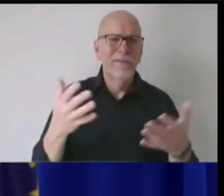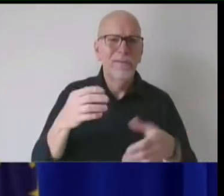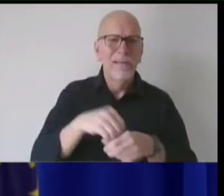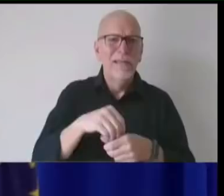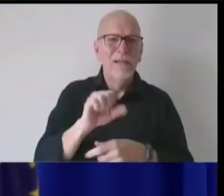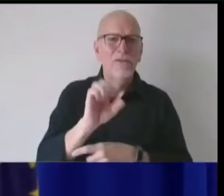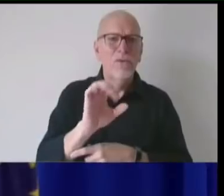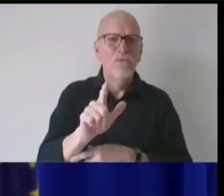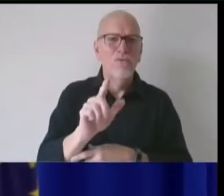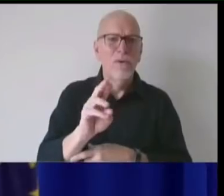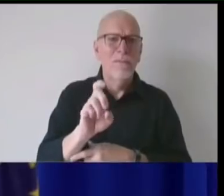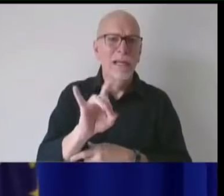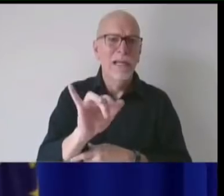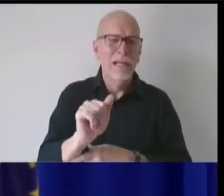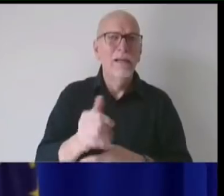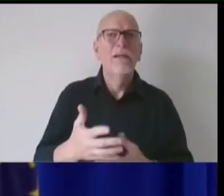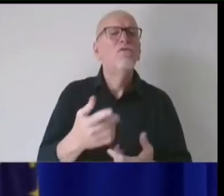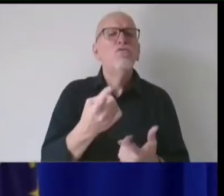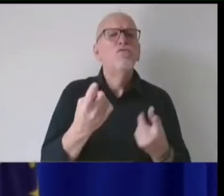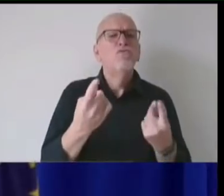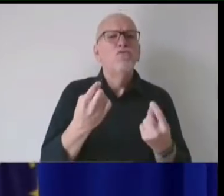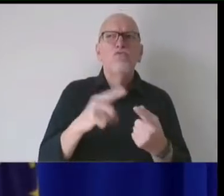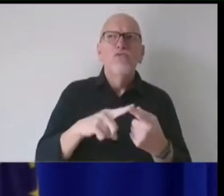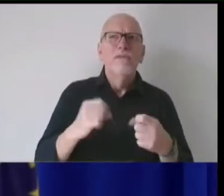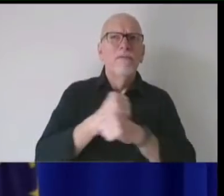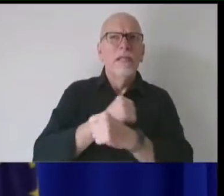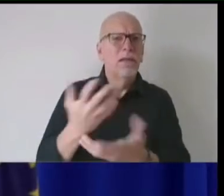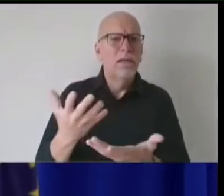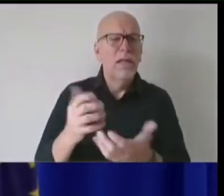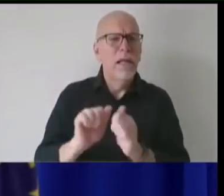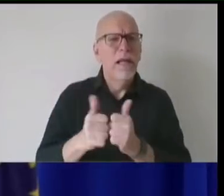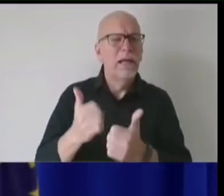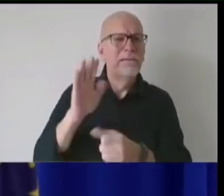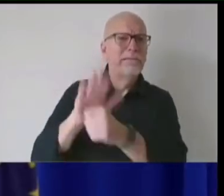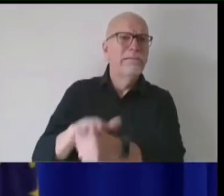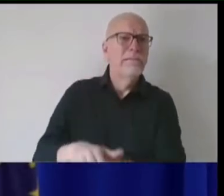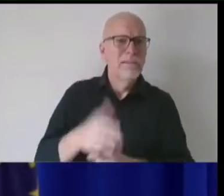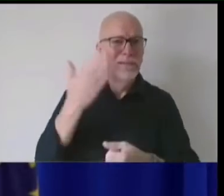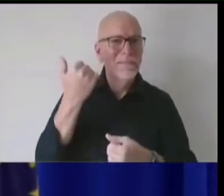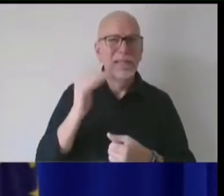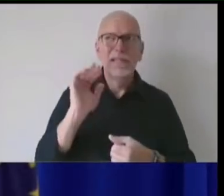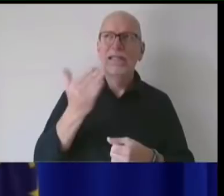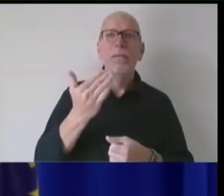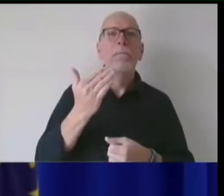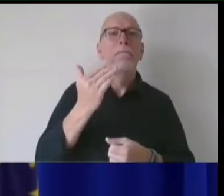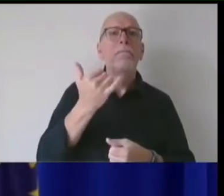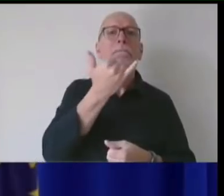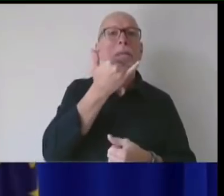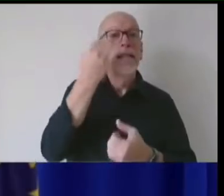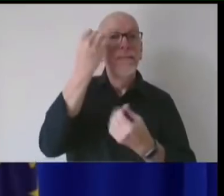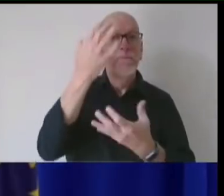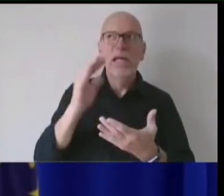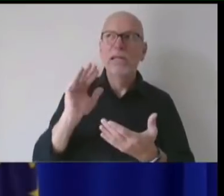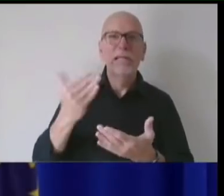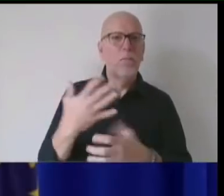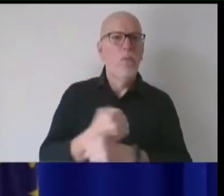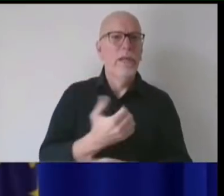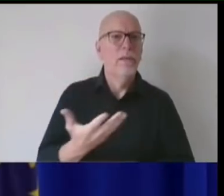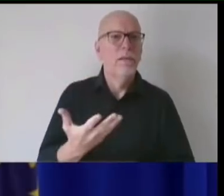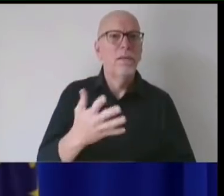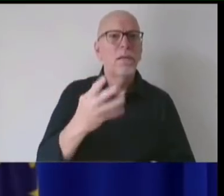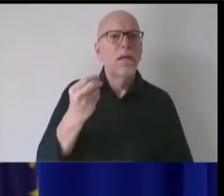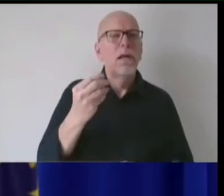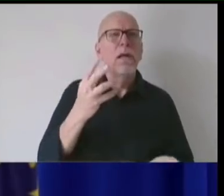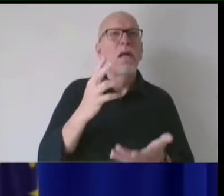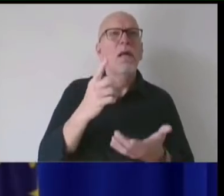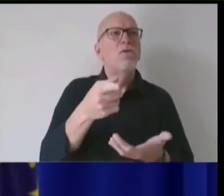social media. What are you doing to combat this? Because right now it seems like to me that misinformation is winning. And can you and would